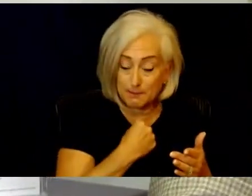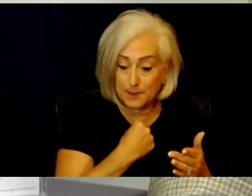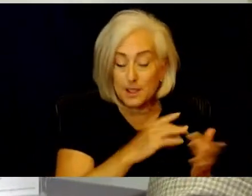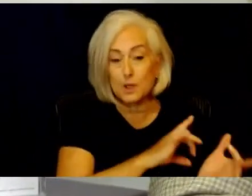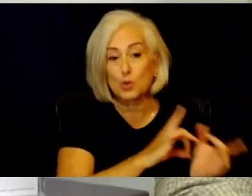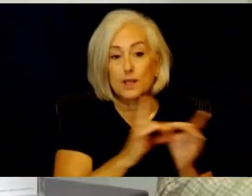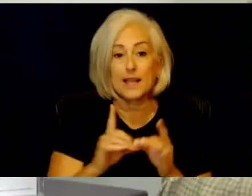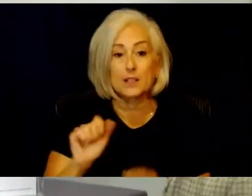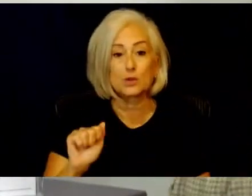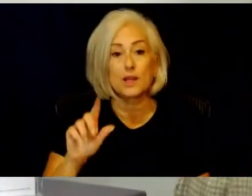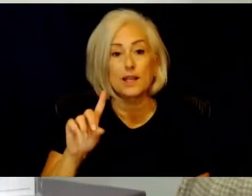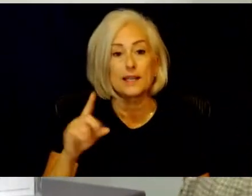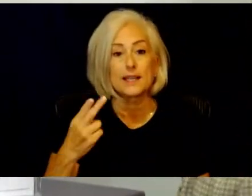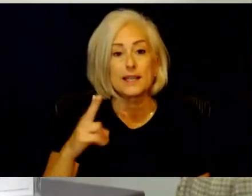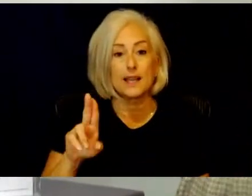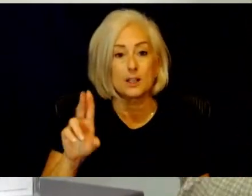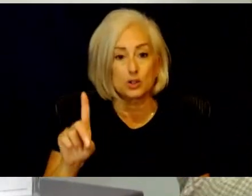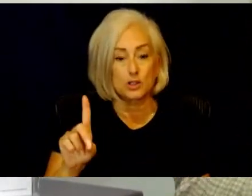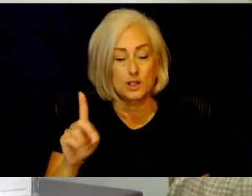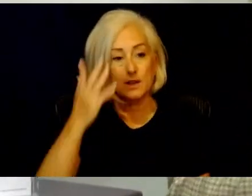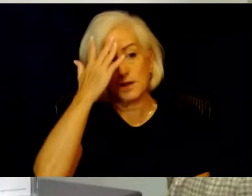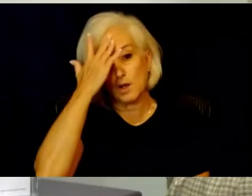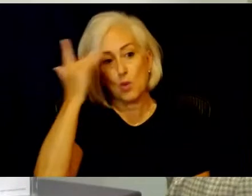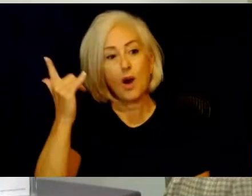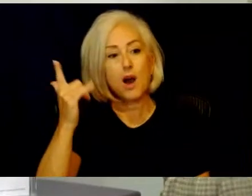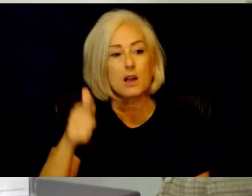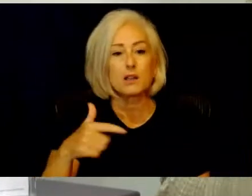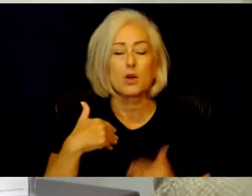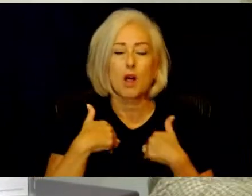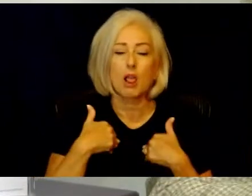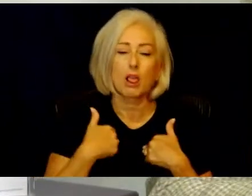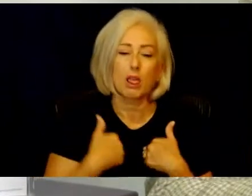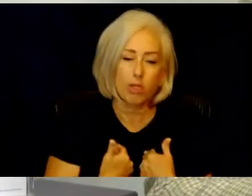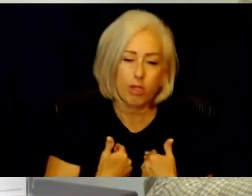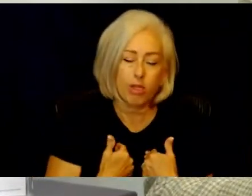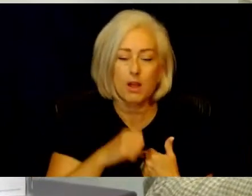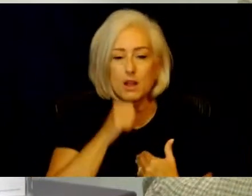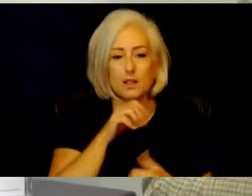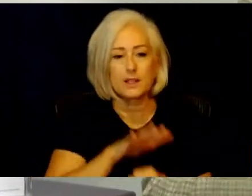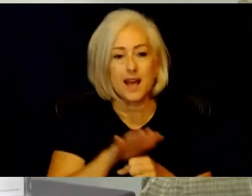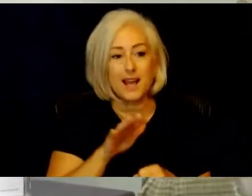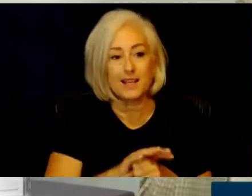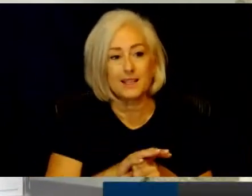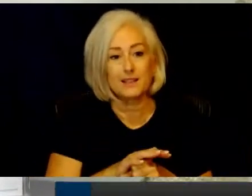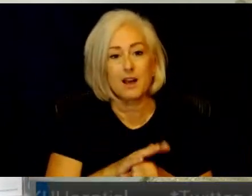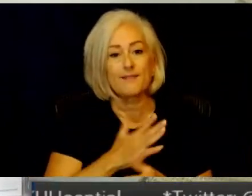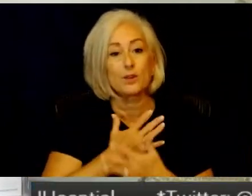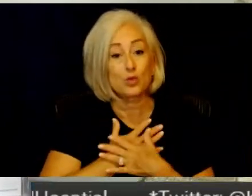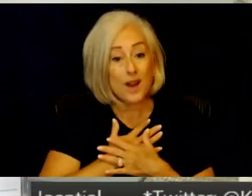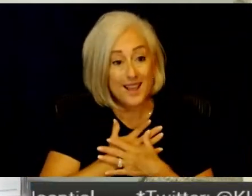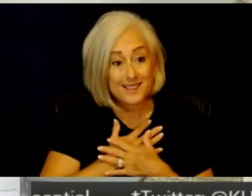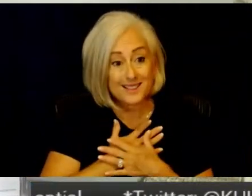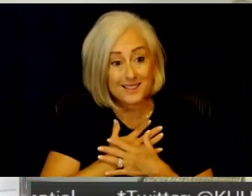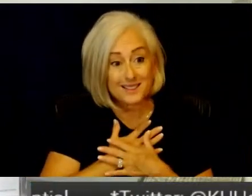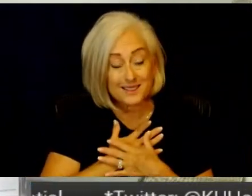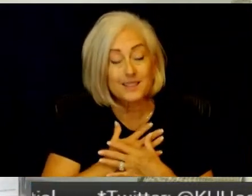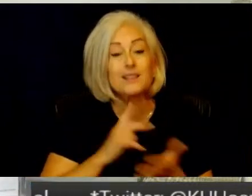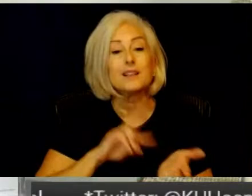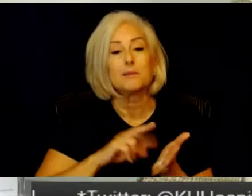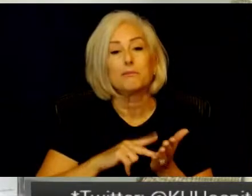times because when you are fatigued and not rested, then you have a low concentration level, and sometimes that low concentration, low